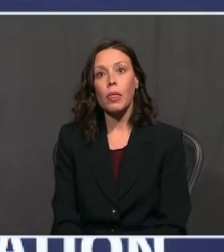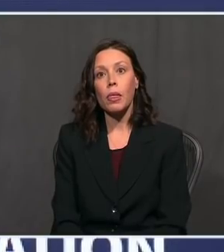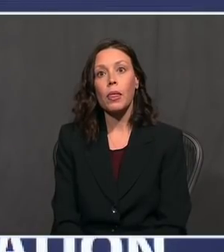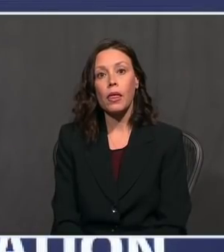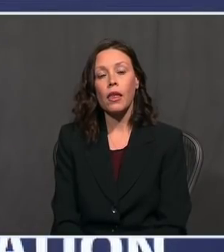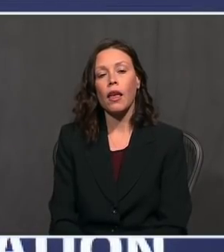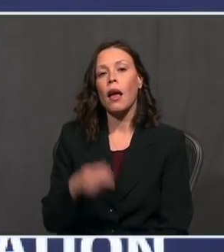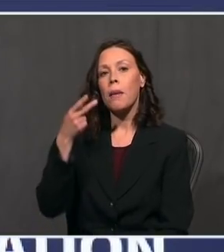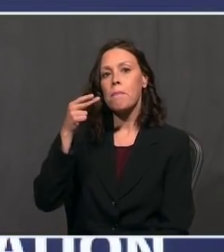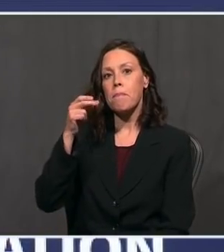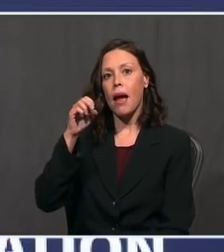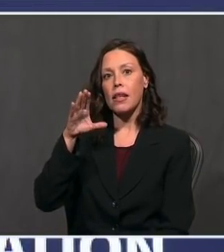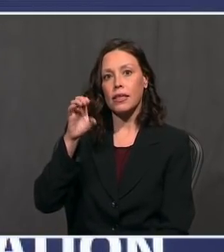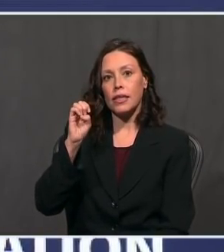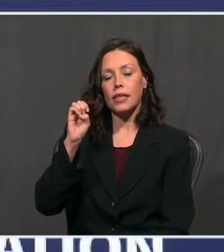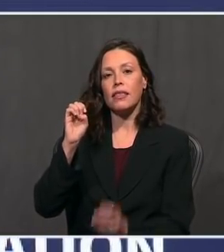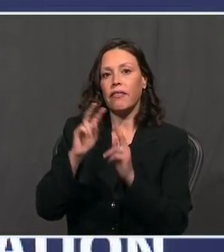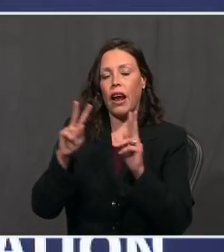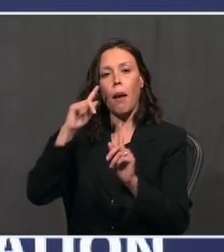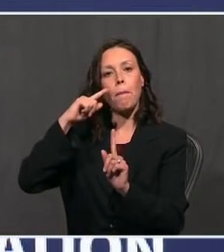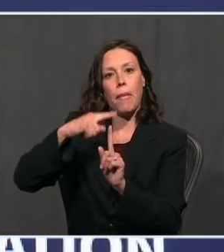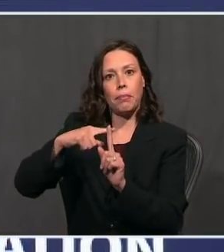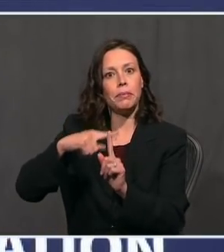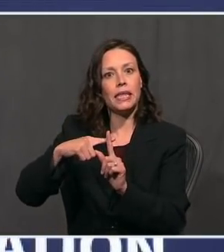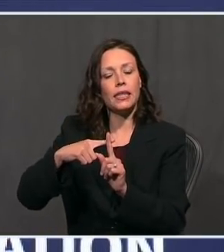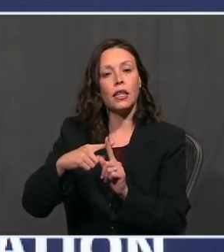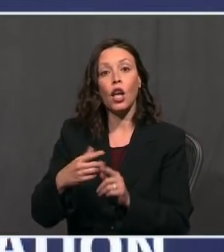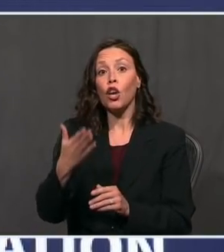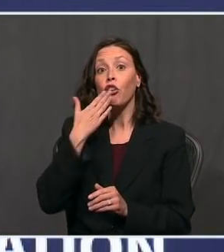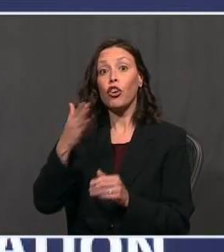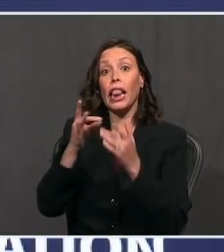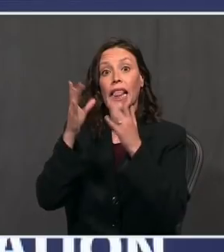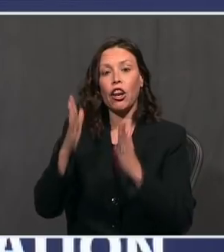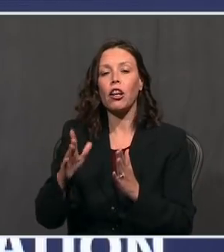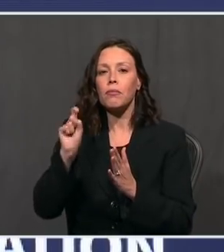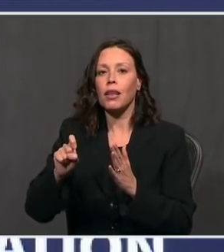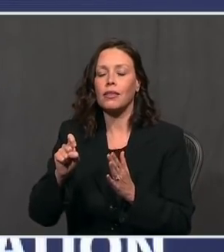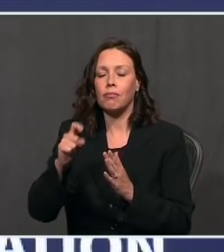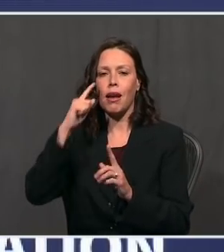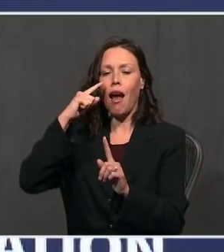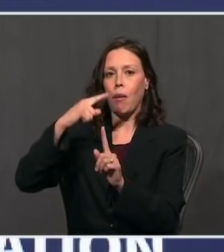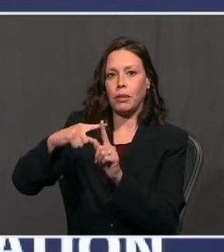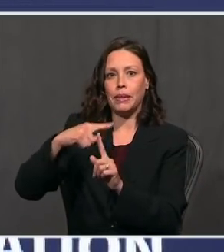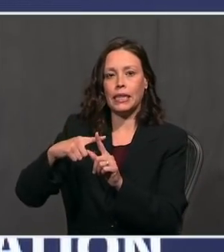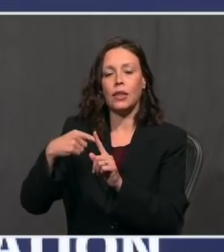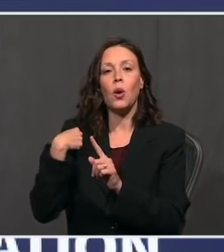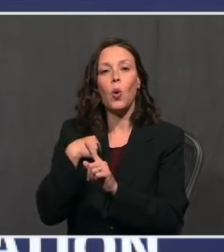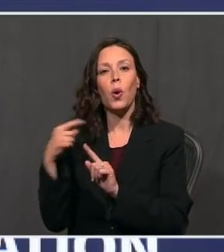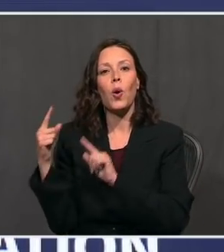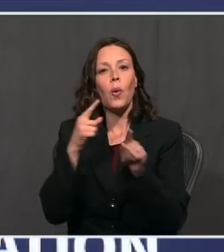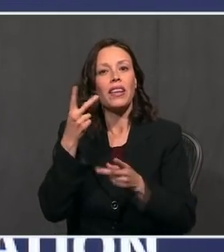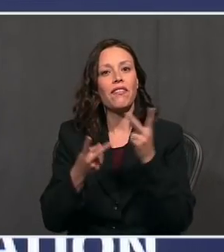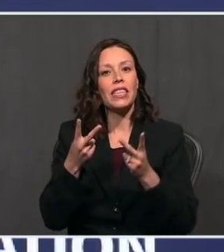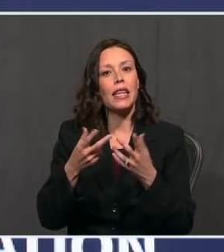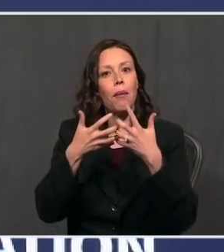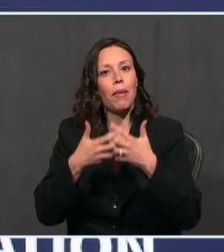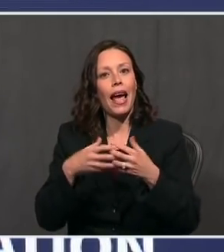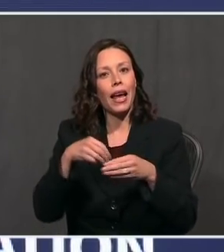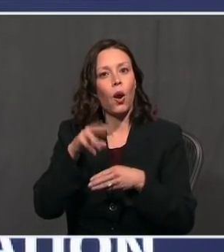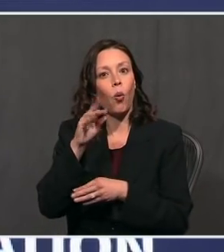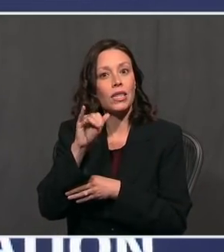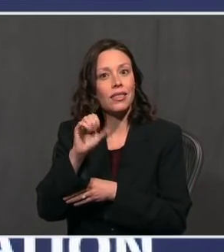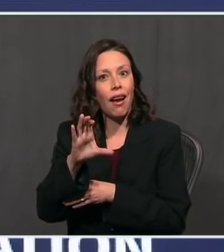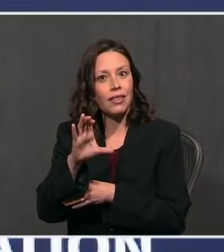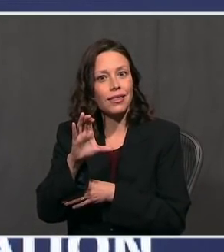an optimist, and good leaders are optimists. We visited a plant up in Wisconsin when